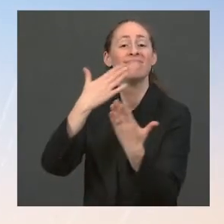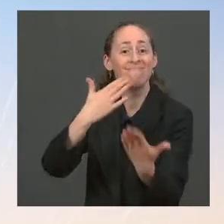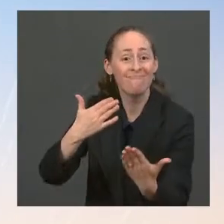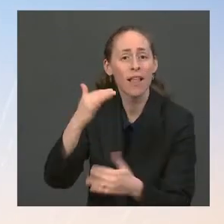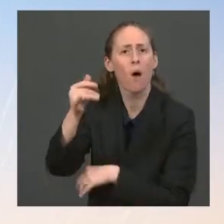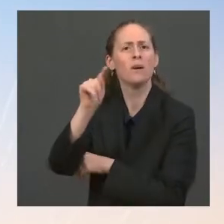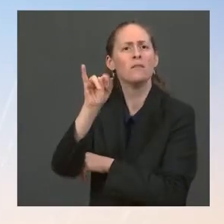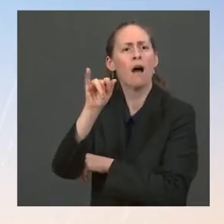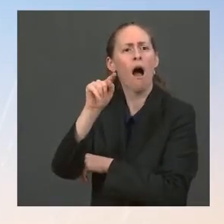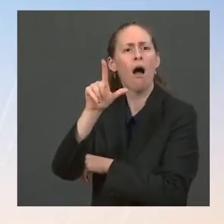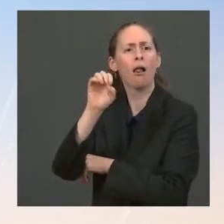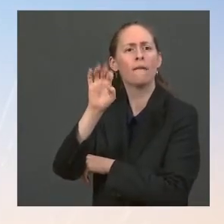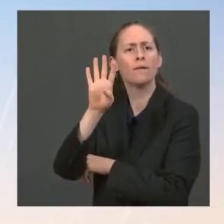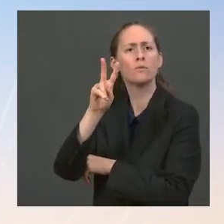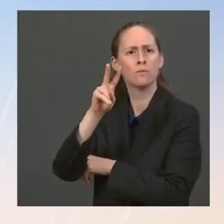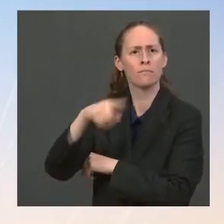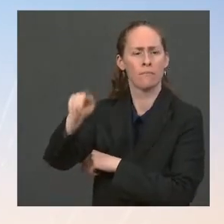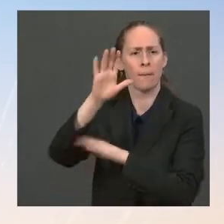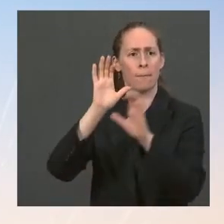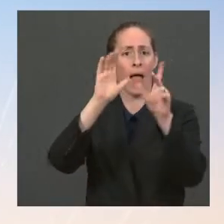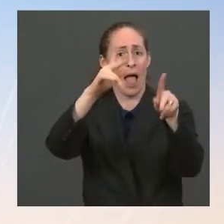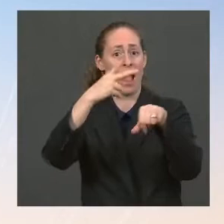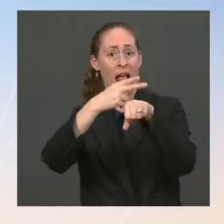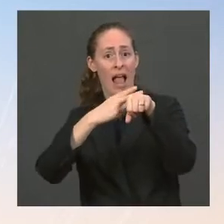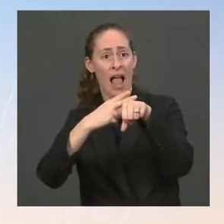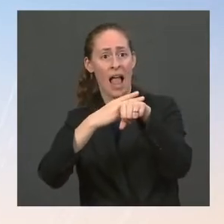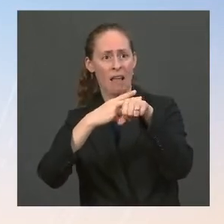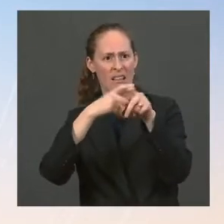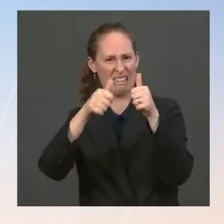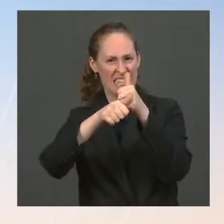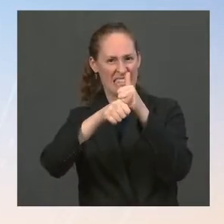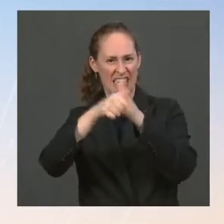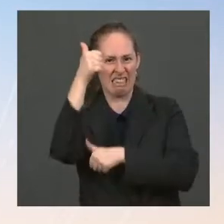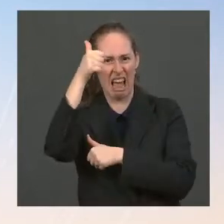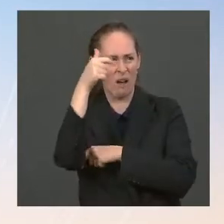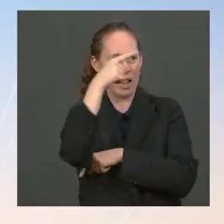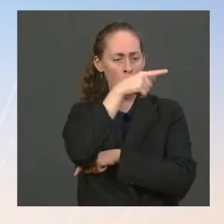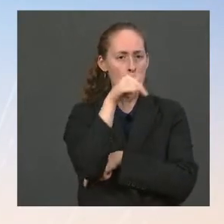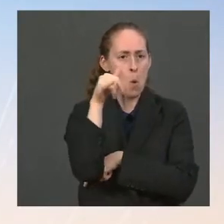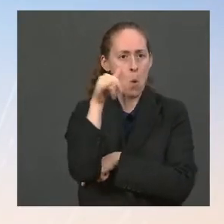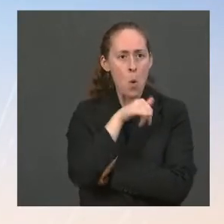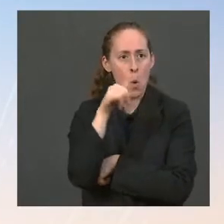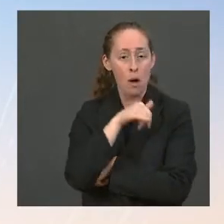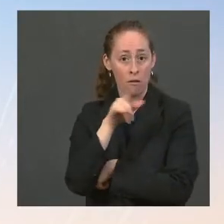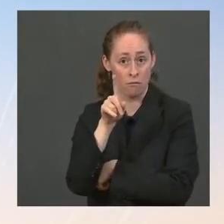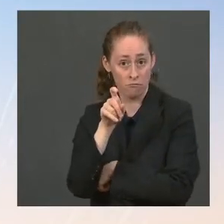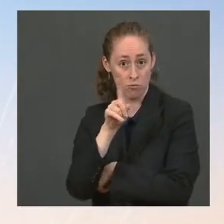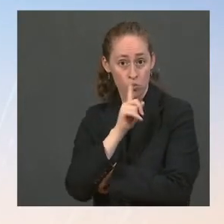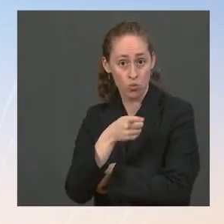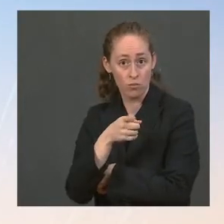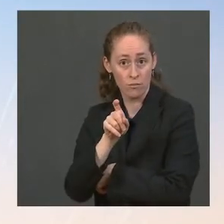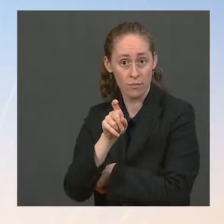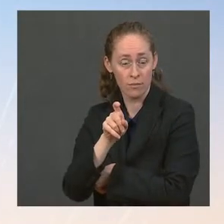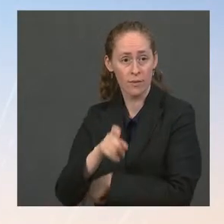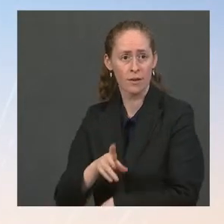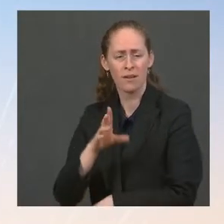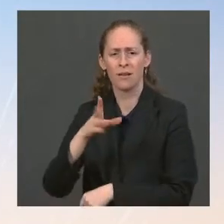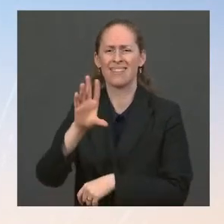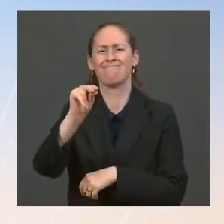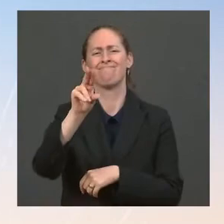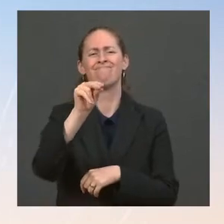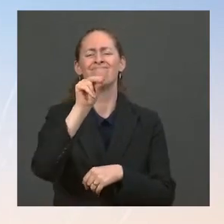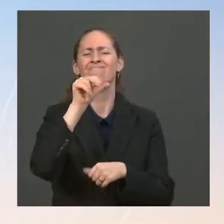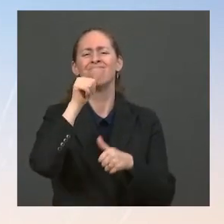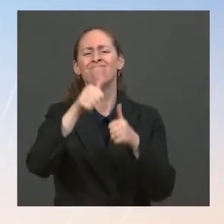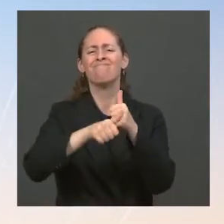expulsions sending Haitians back to danger in Haiti immoral? Yes or no? No, they are not. They are driven by a public